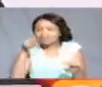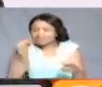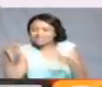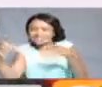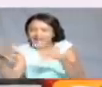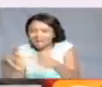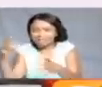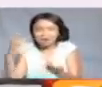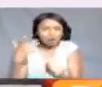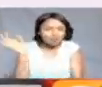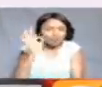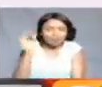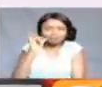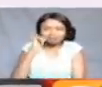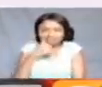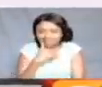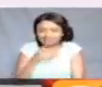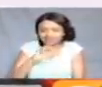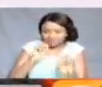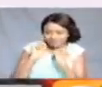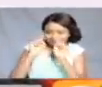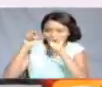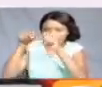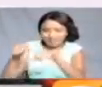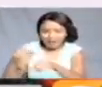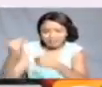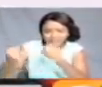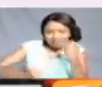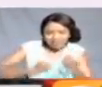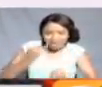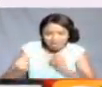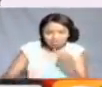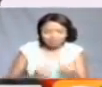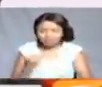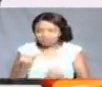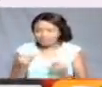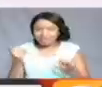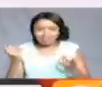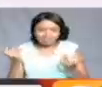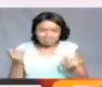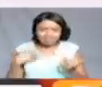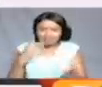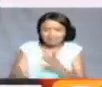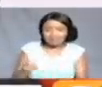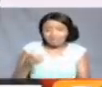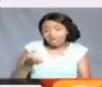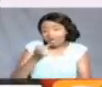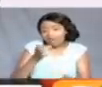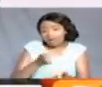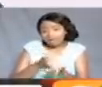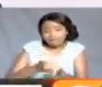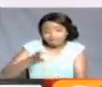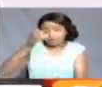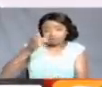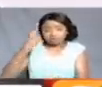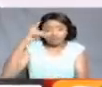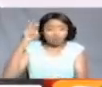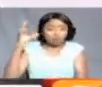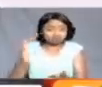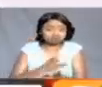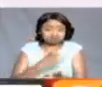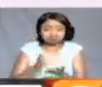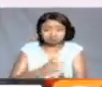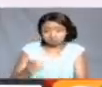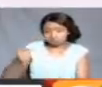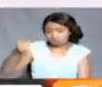I'm being paid to make an appearance there. I'm being paid to hold a certain bottle, because you know, I can attest to that.